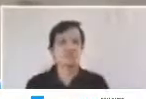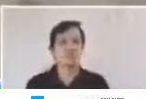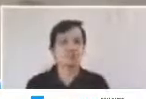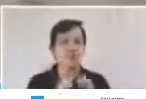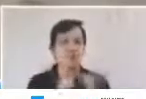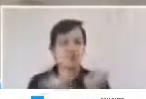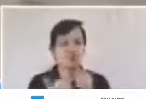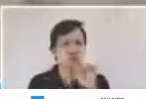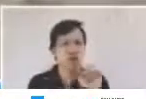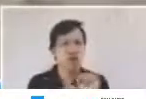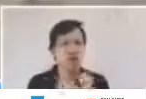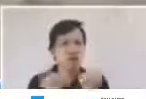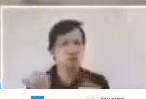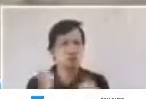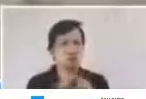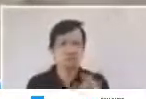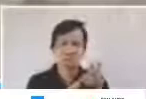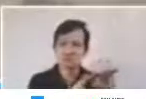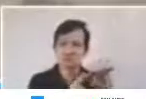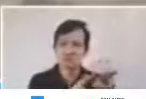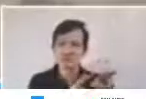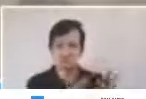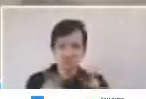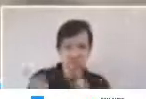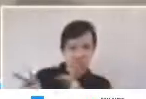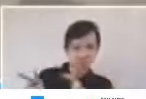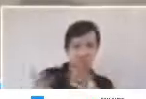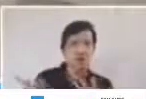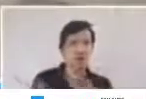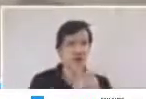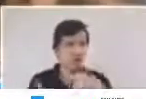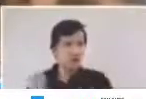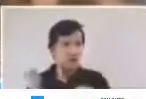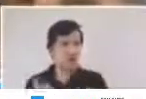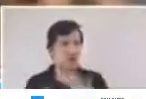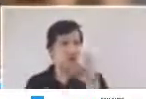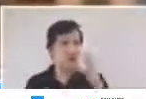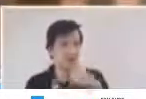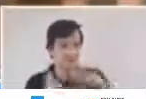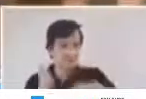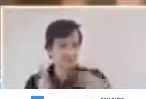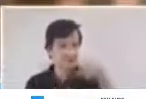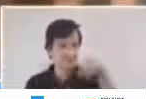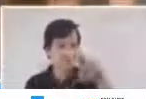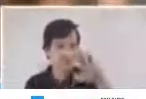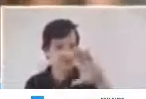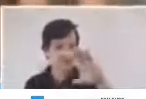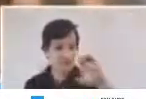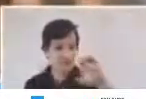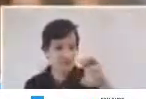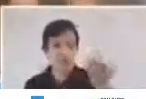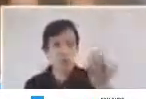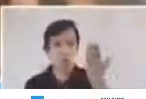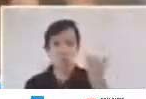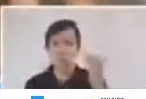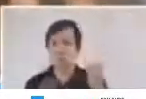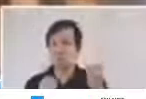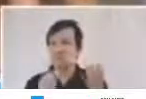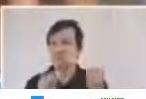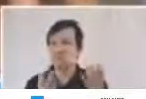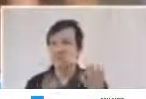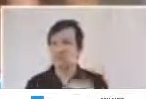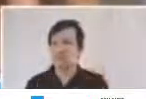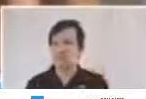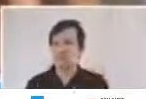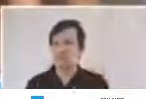na tinalaga natin in September of last year. So, very stable po siya, including supply. Wala po tayong problema.